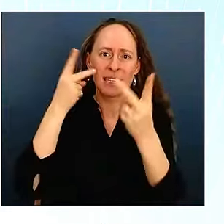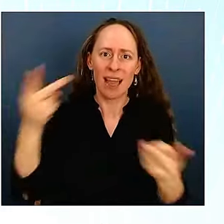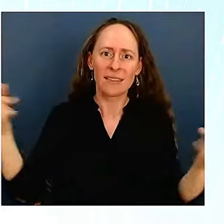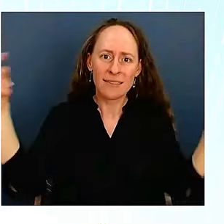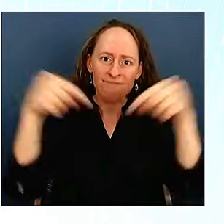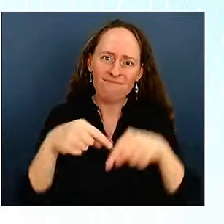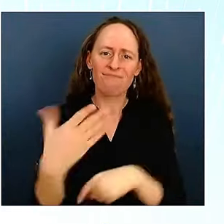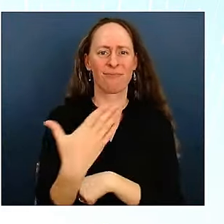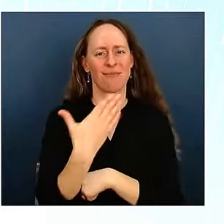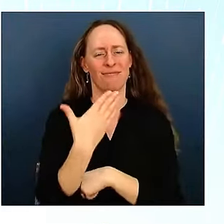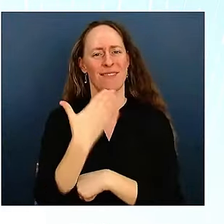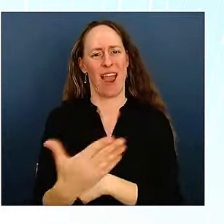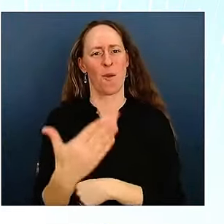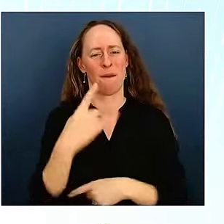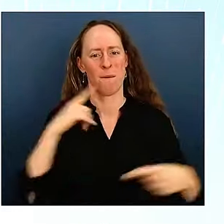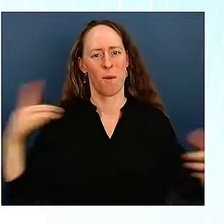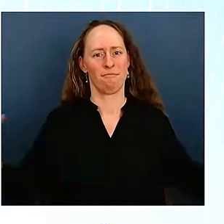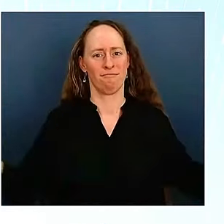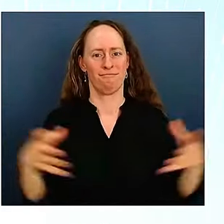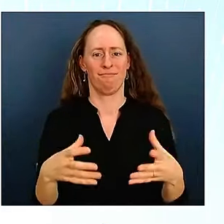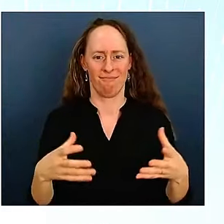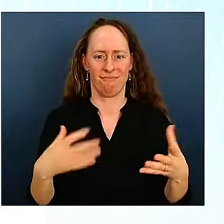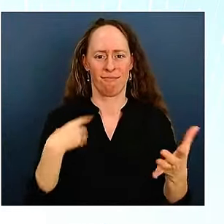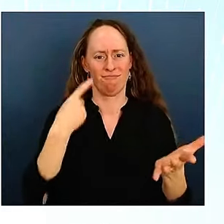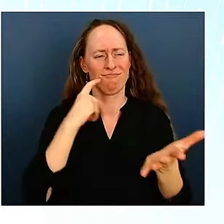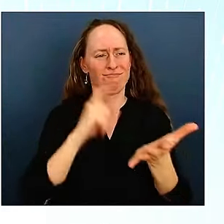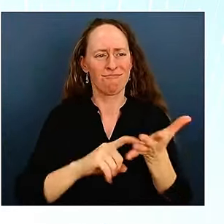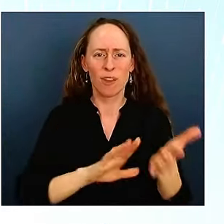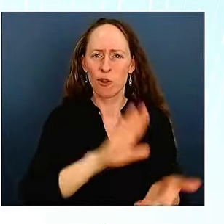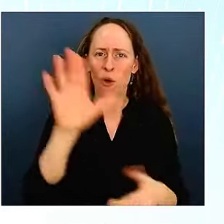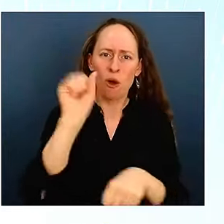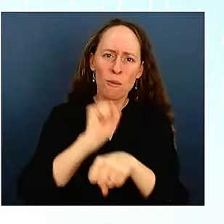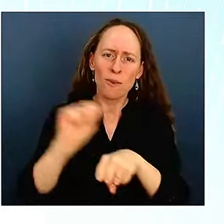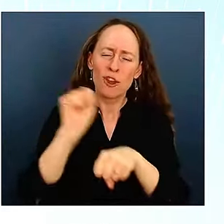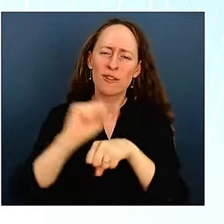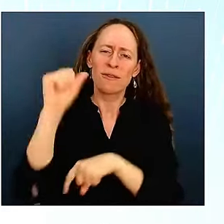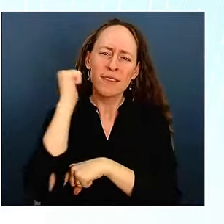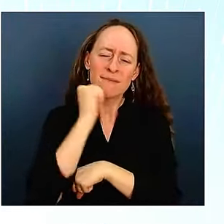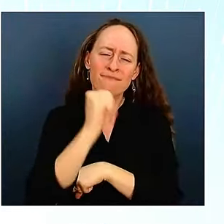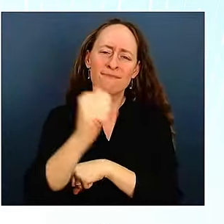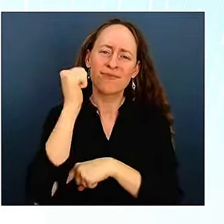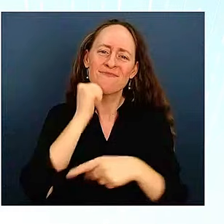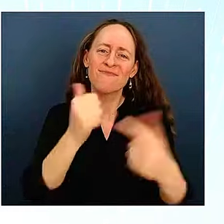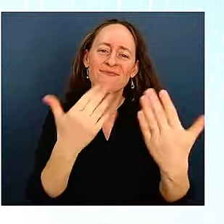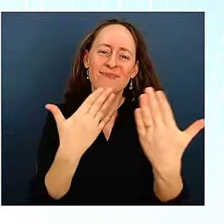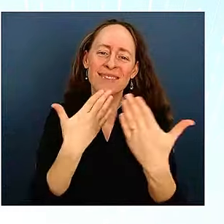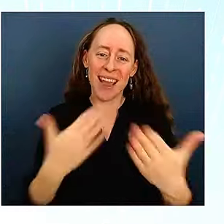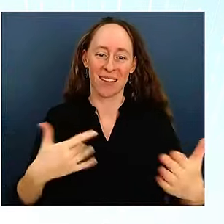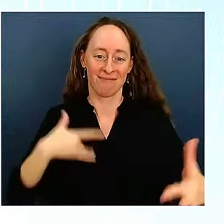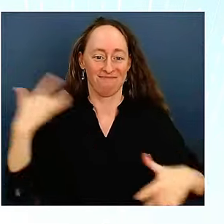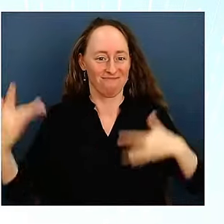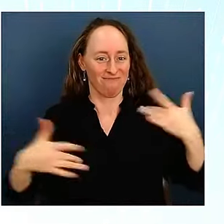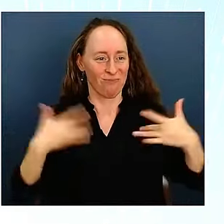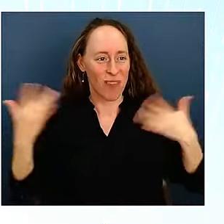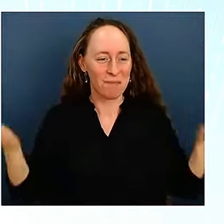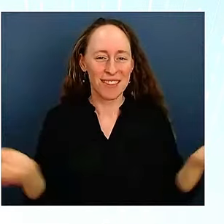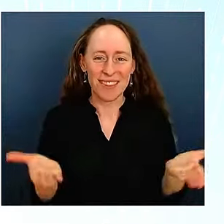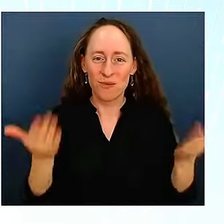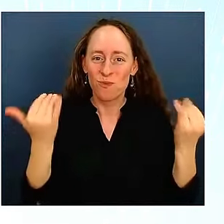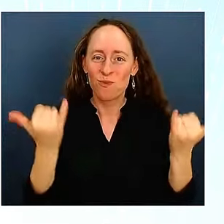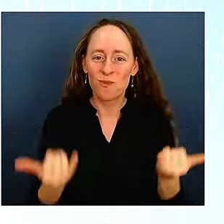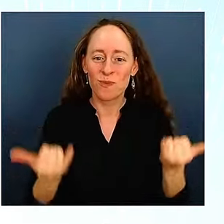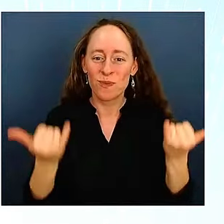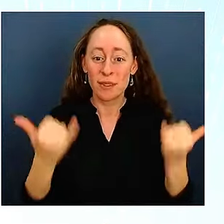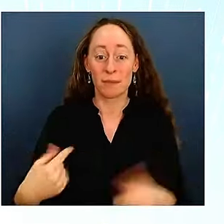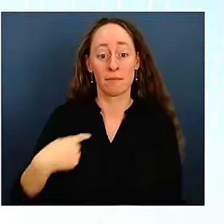you do each and every day. It's great to be with all of you today. Now, second gentleman, I have traveled to